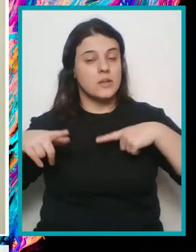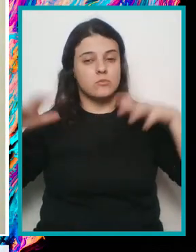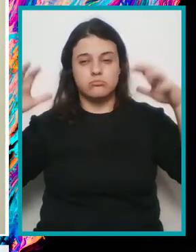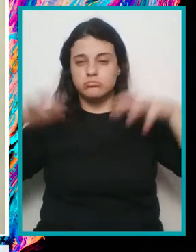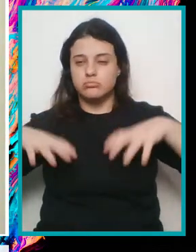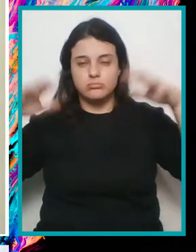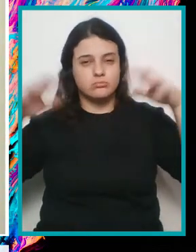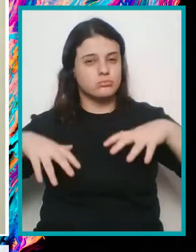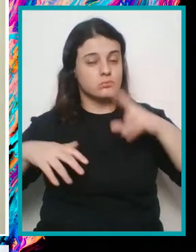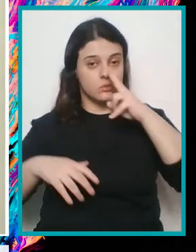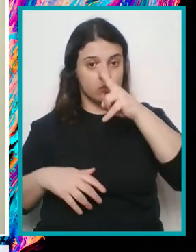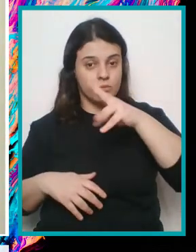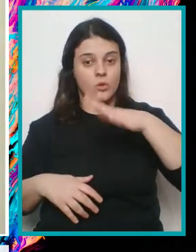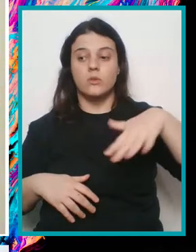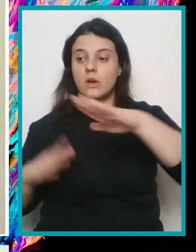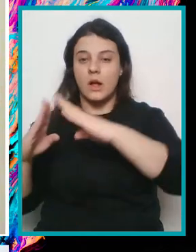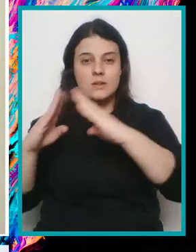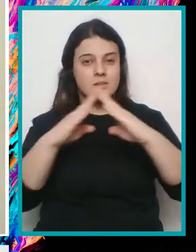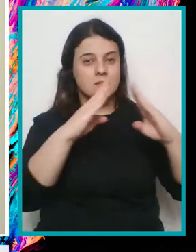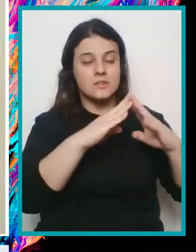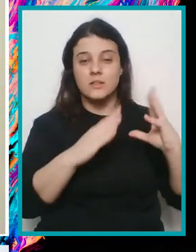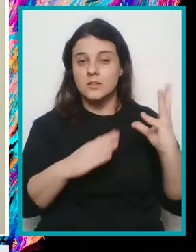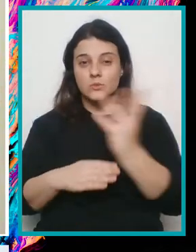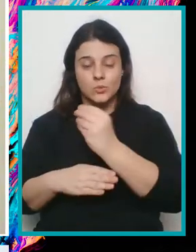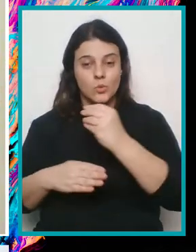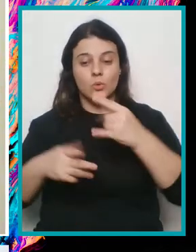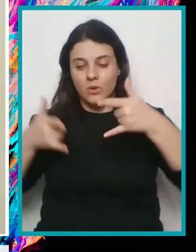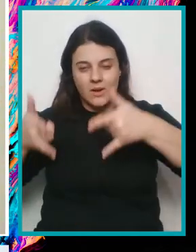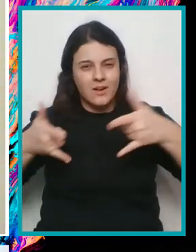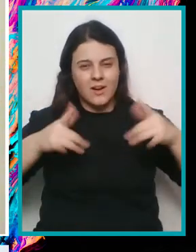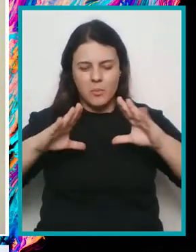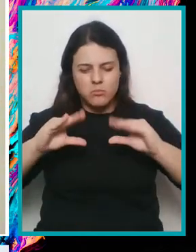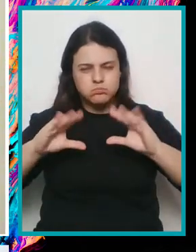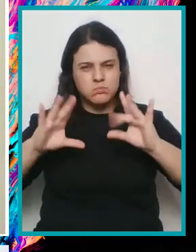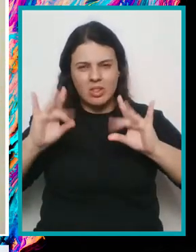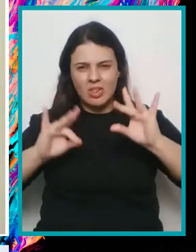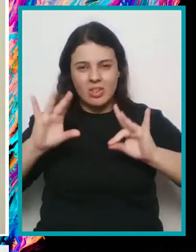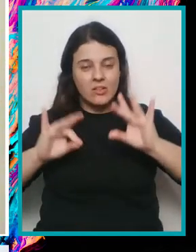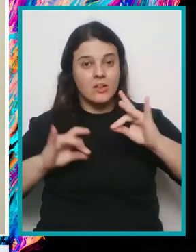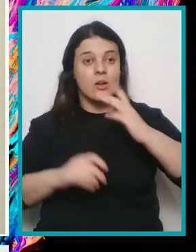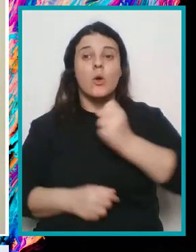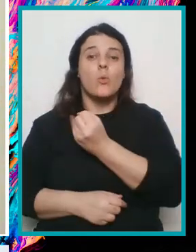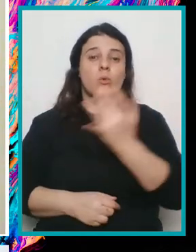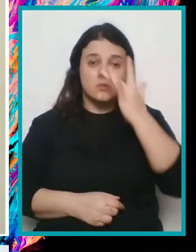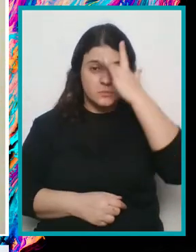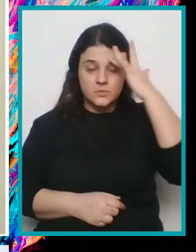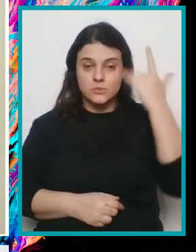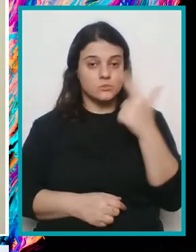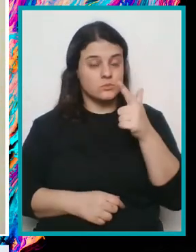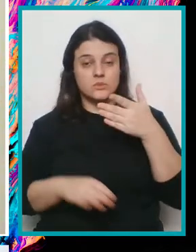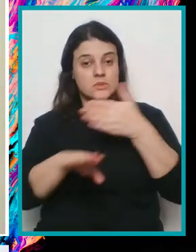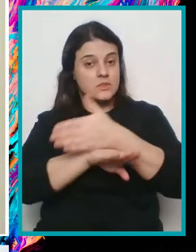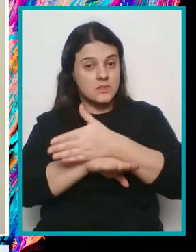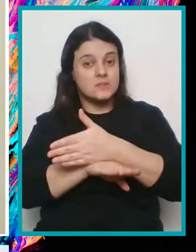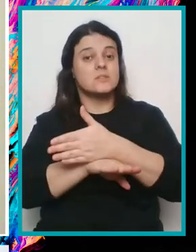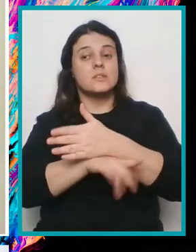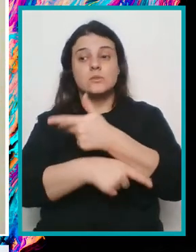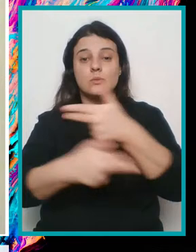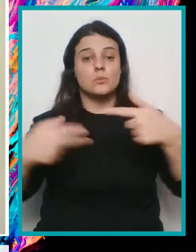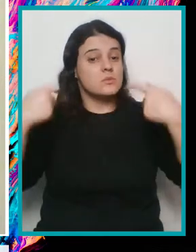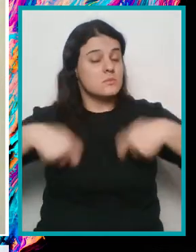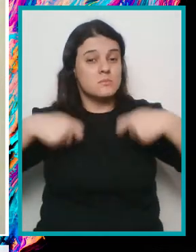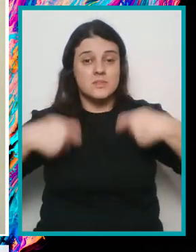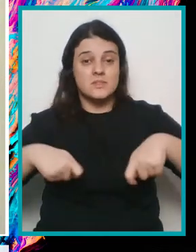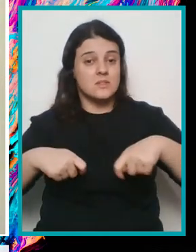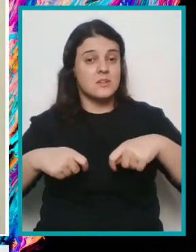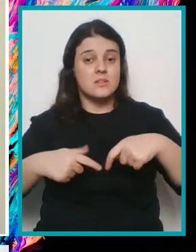the food. It affects the water. It affects their homes. It affects the health facilities.